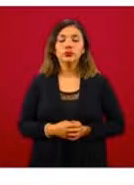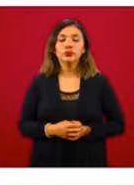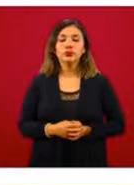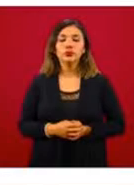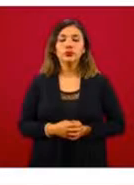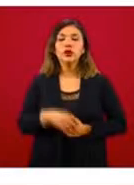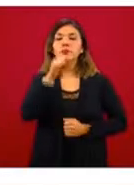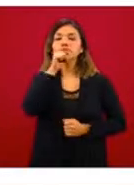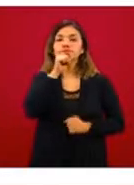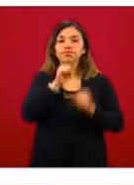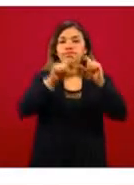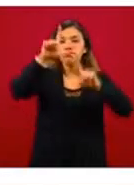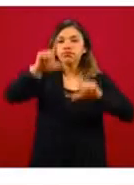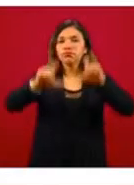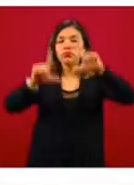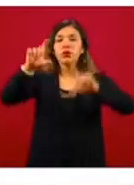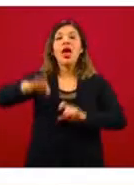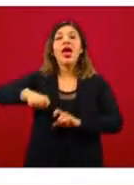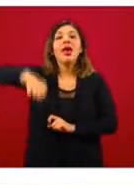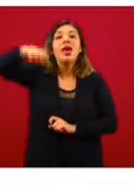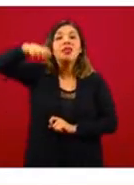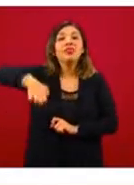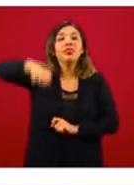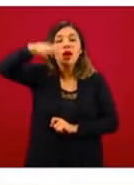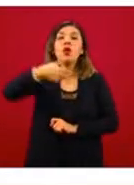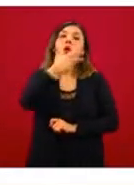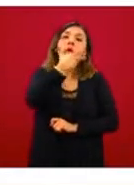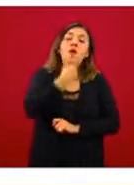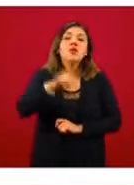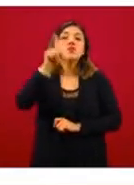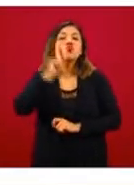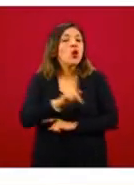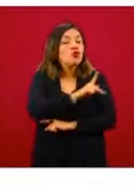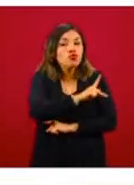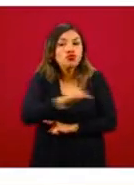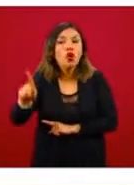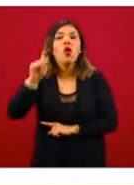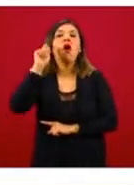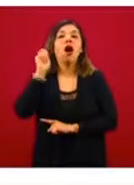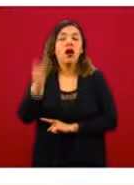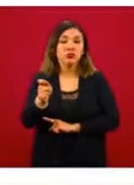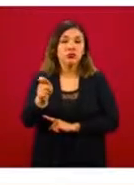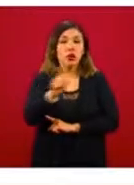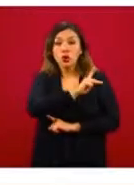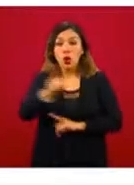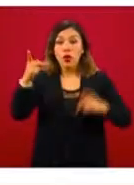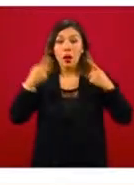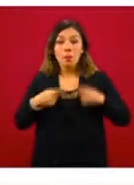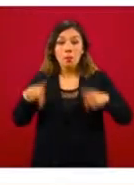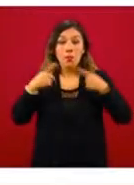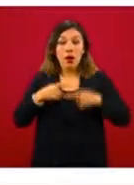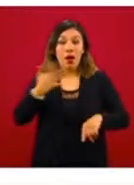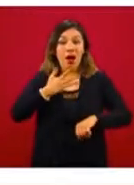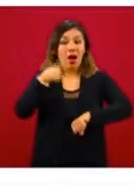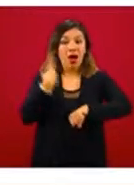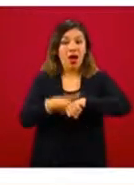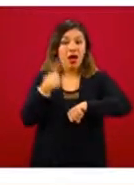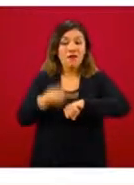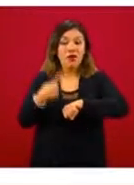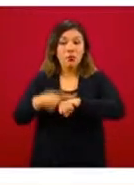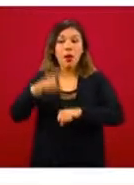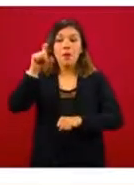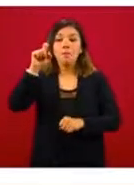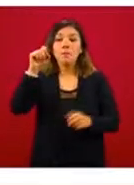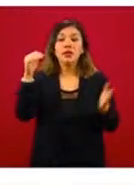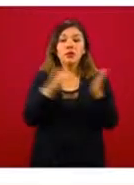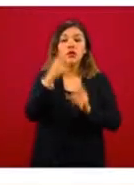This is distribution by age and sex for all confirmed cases. These are for all the people